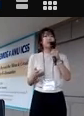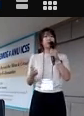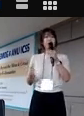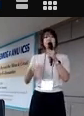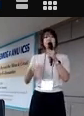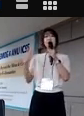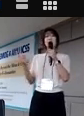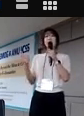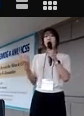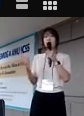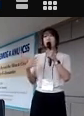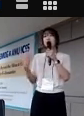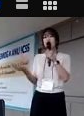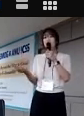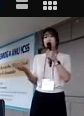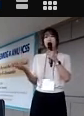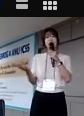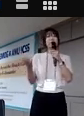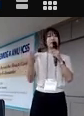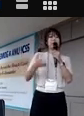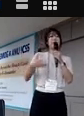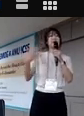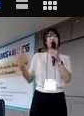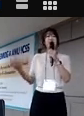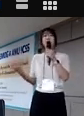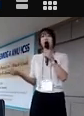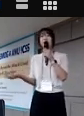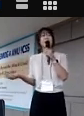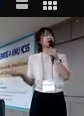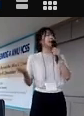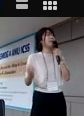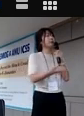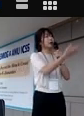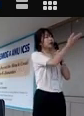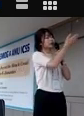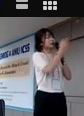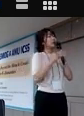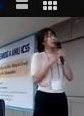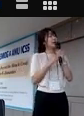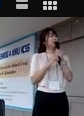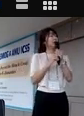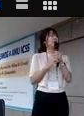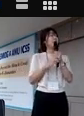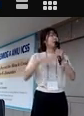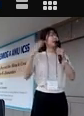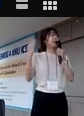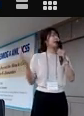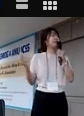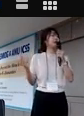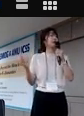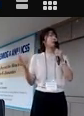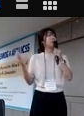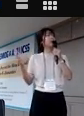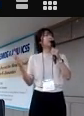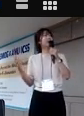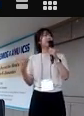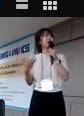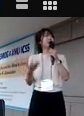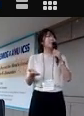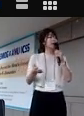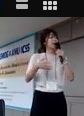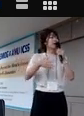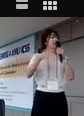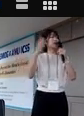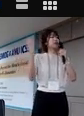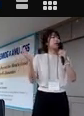if you're only talking about one person in your narrative, it's very clear who you're talking about. So in 8, if you have a narrative of a boy entering